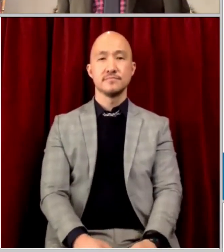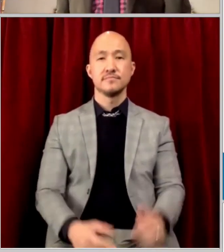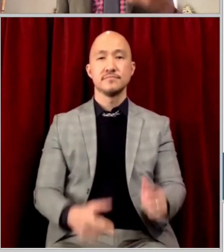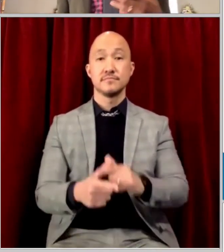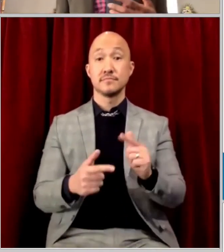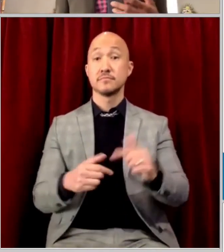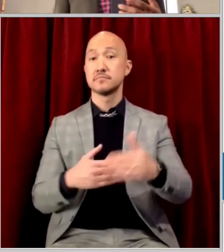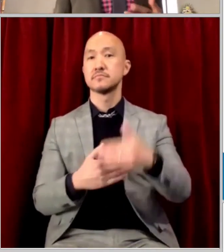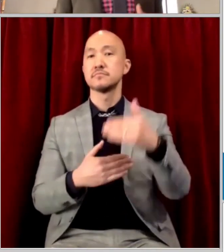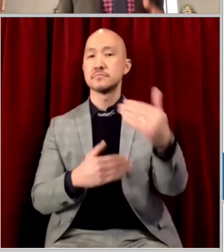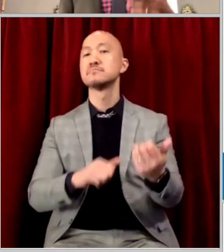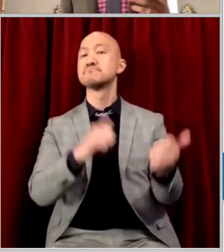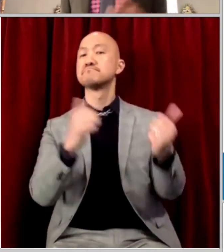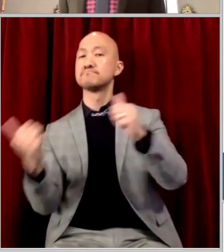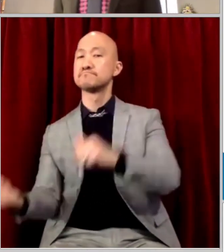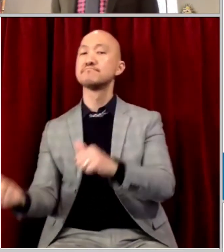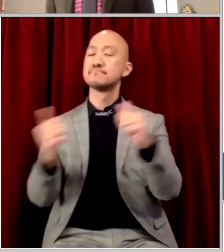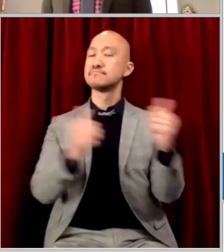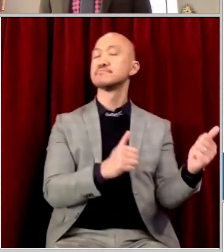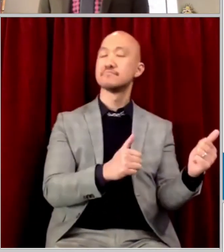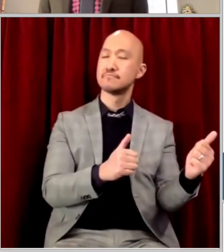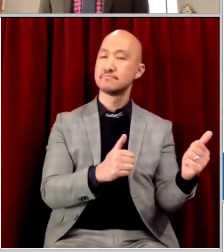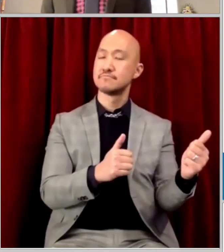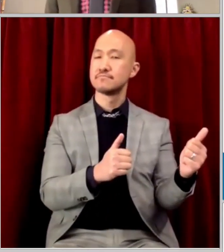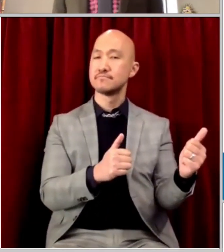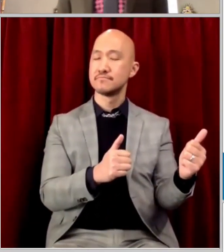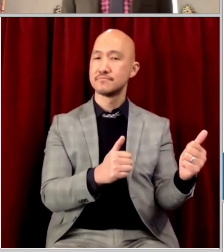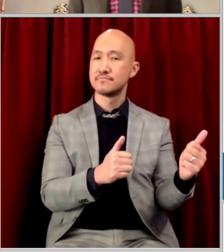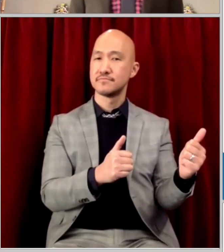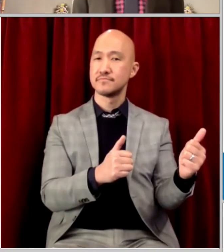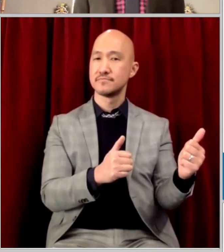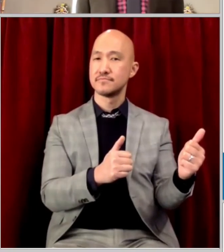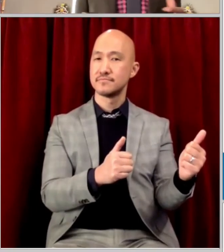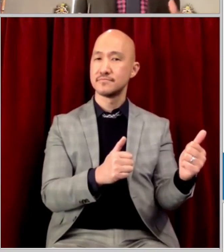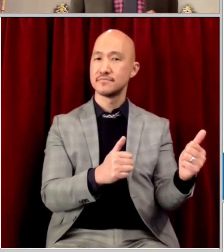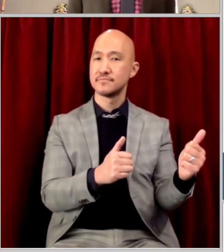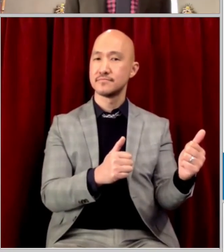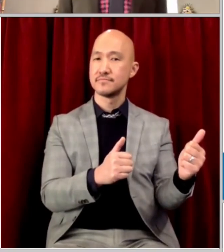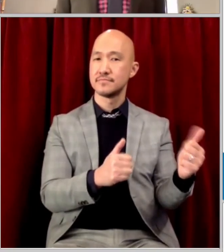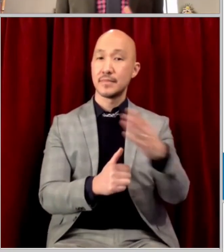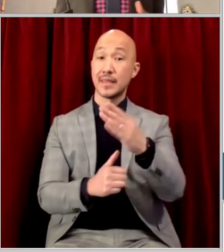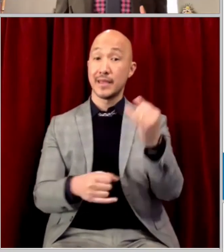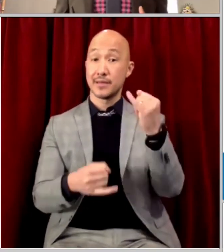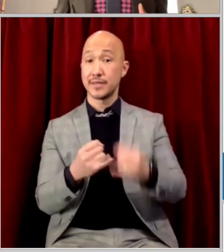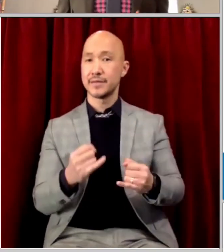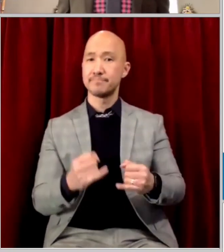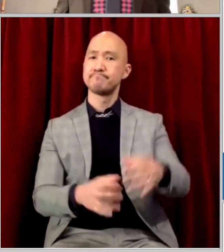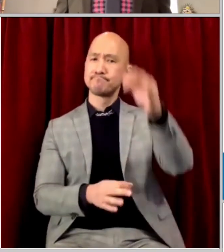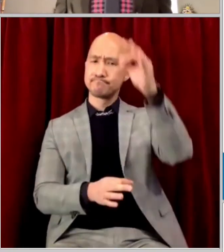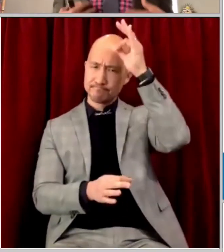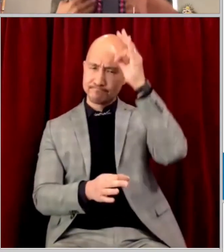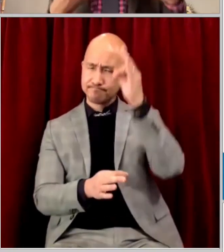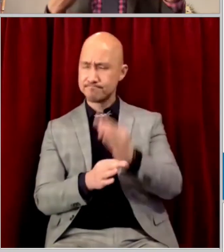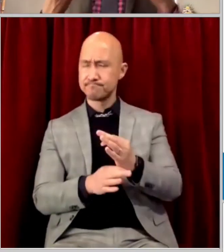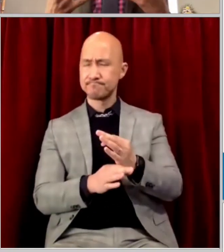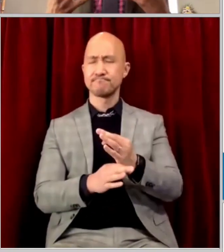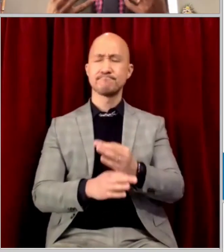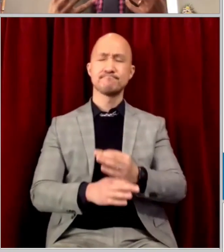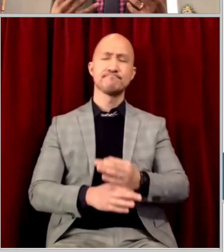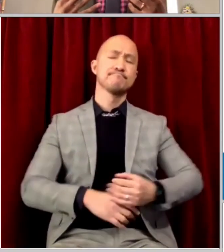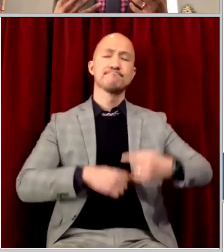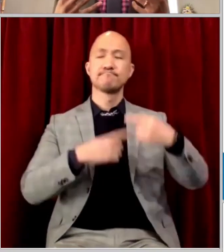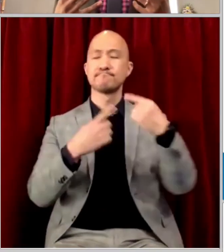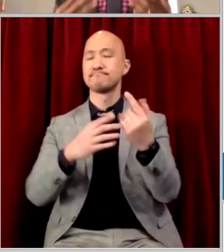be immersed, right? Be baptized for the forgiveness of our sins and the gift of the Holy Spirit, that which is truly the light in